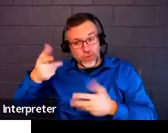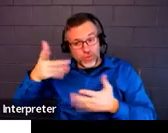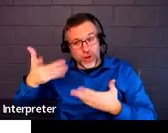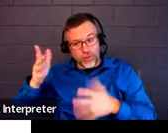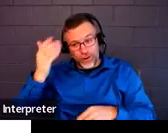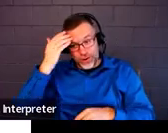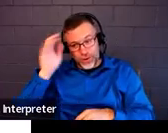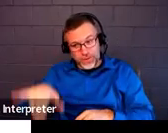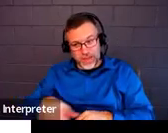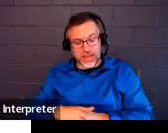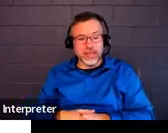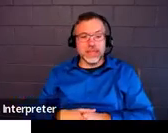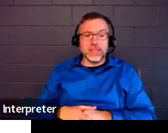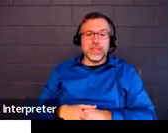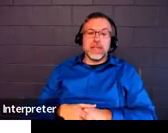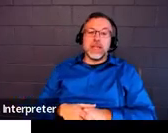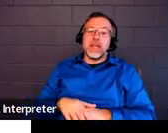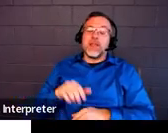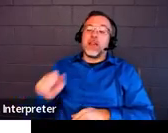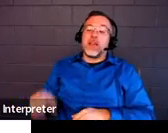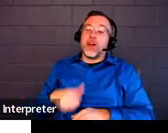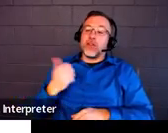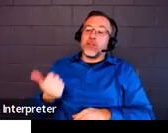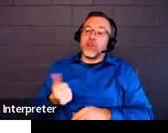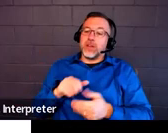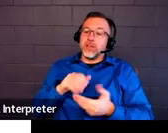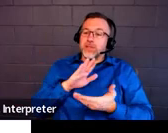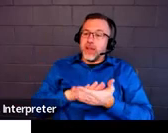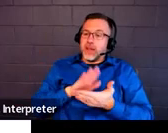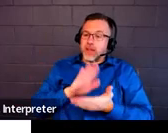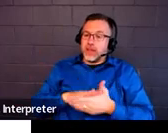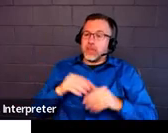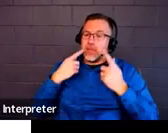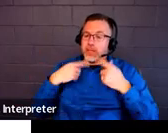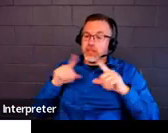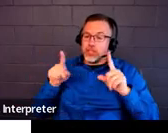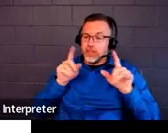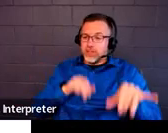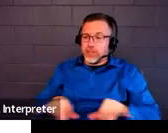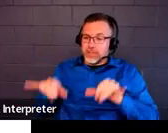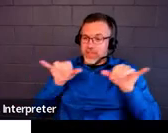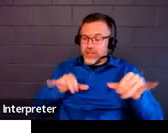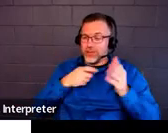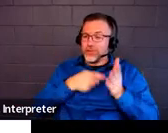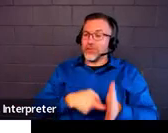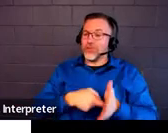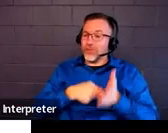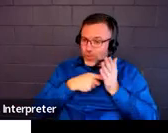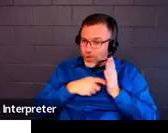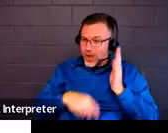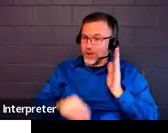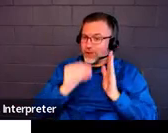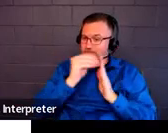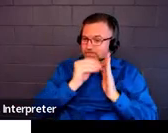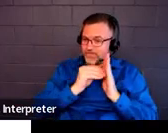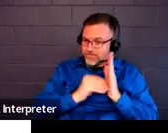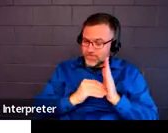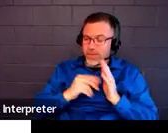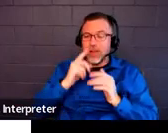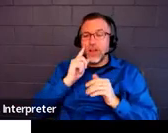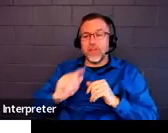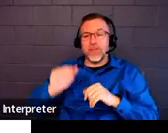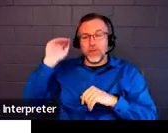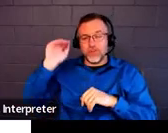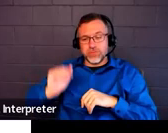the alternative academic achievement standards that are required to be cited for a child who takes the